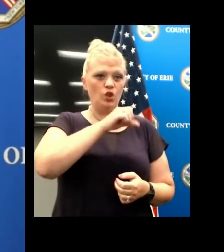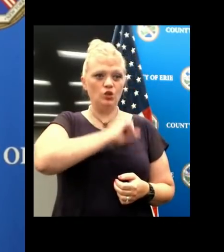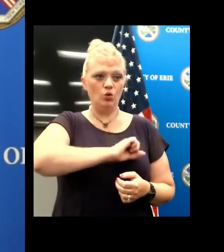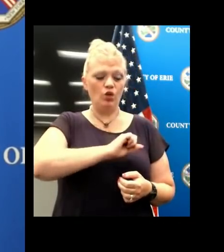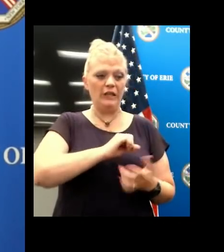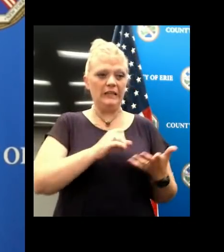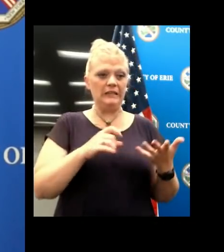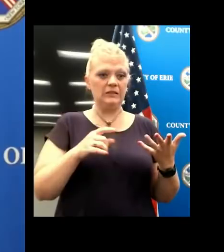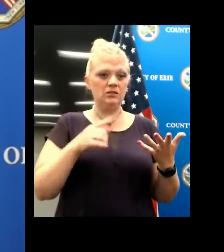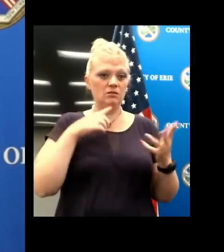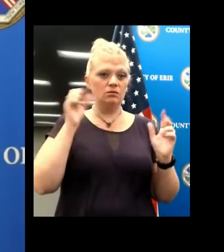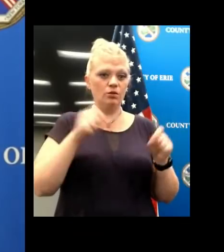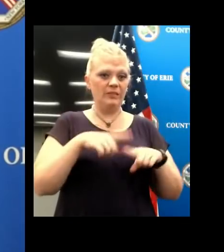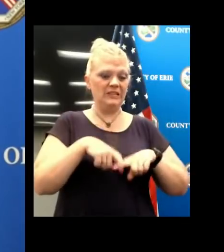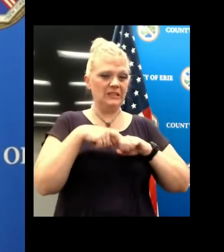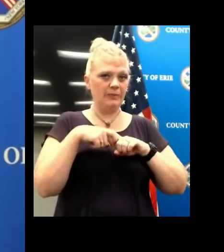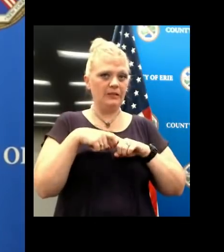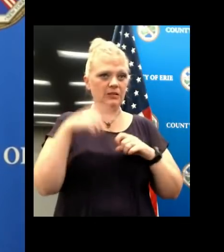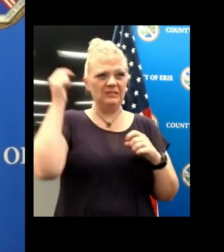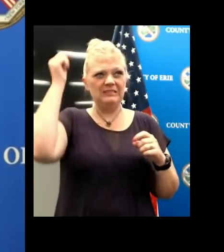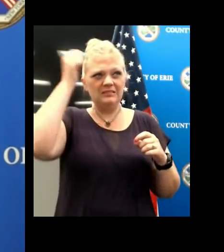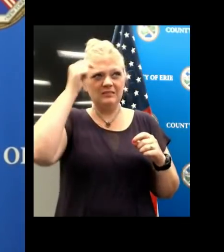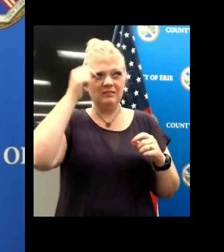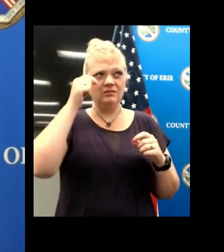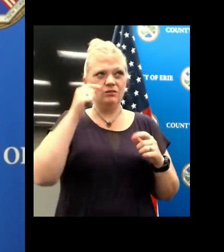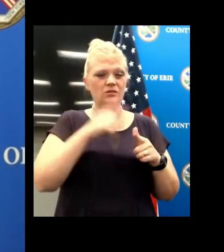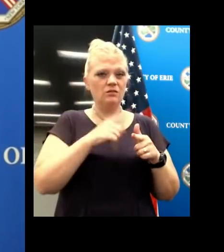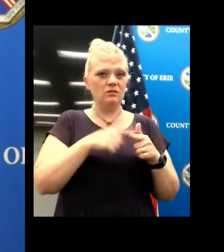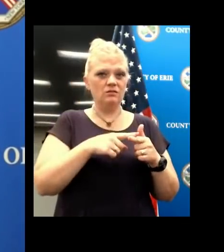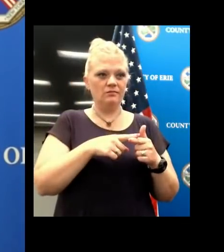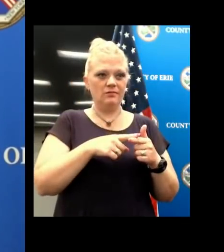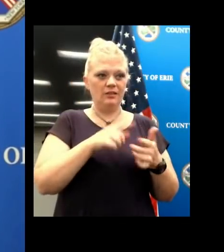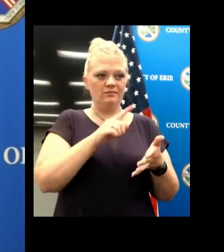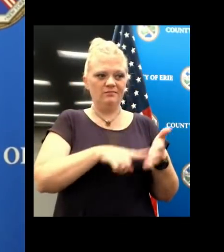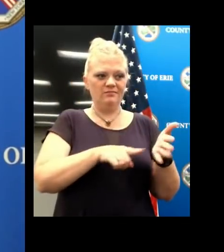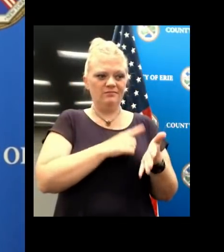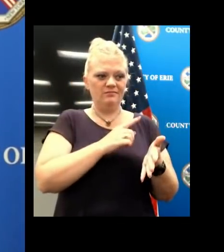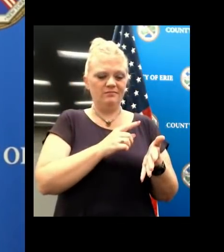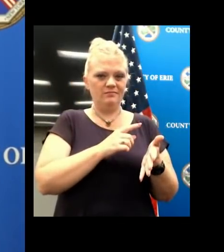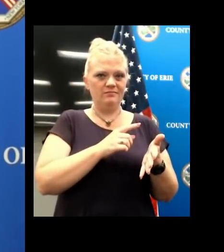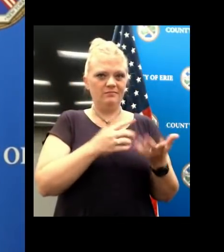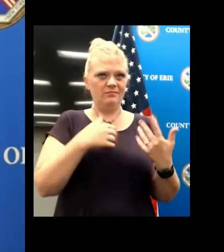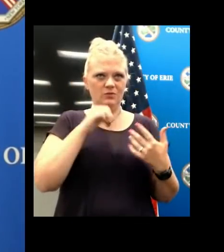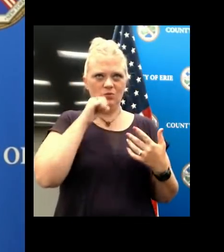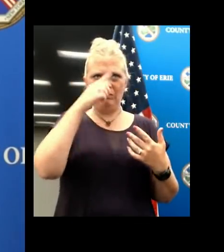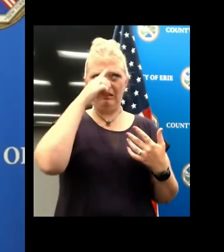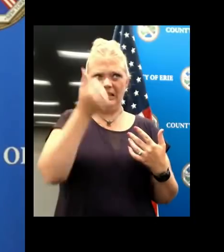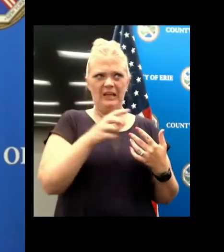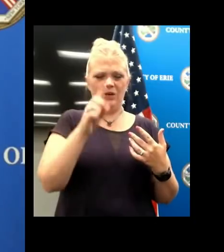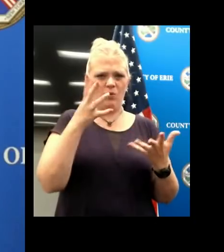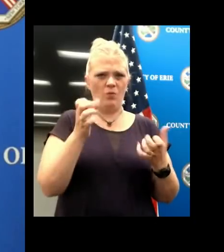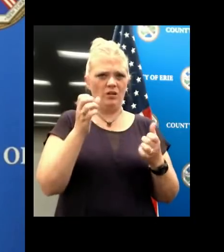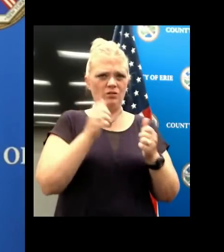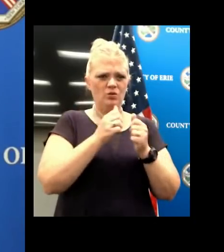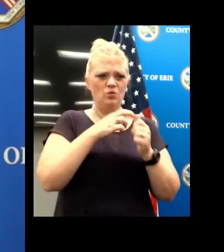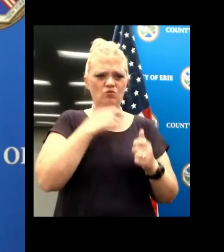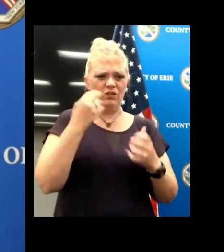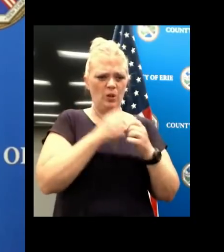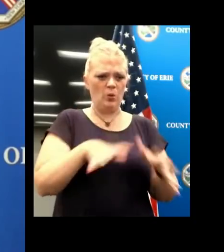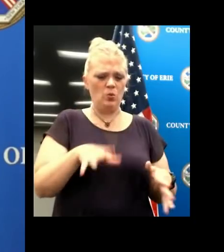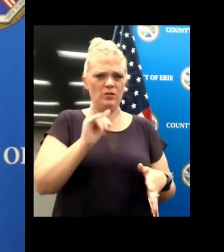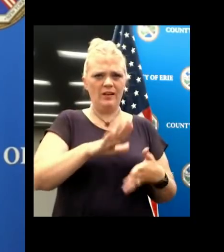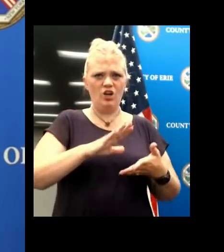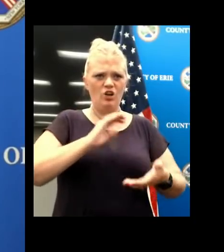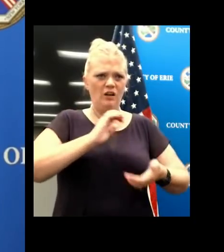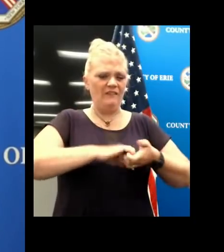sororities could be suspended and theoretically disbanded. I don't think any fraternity or sorority wants to risk losing their